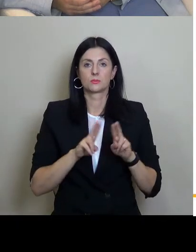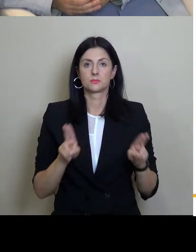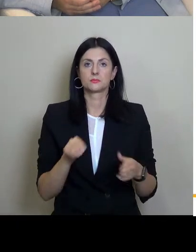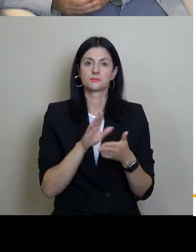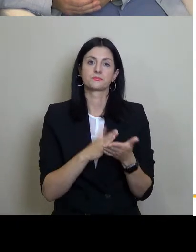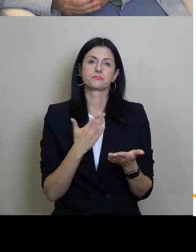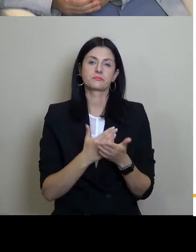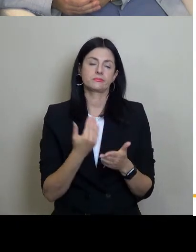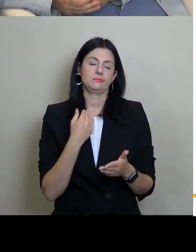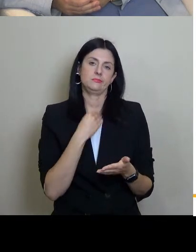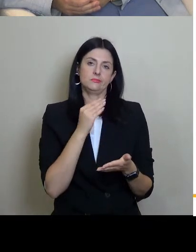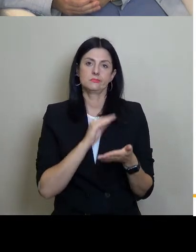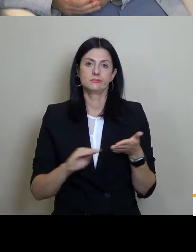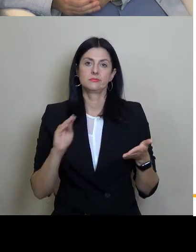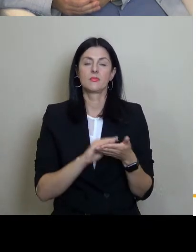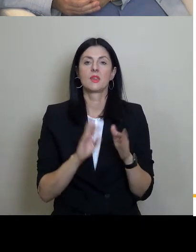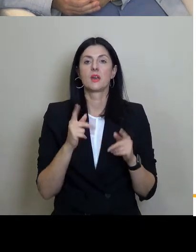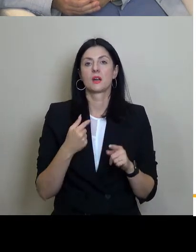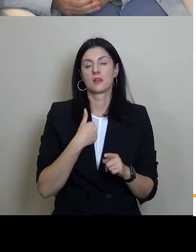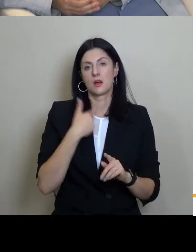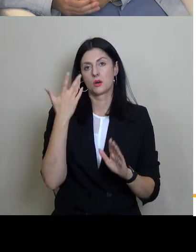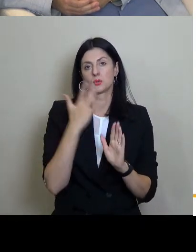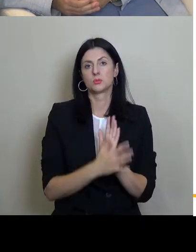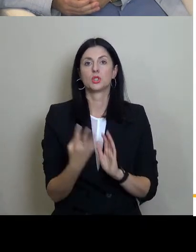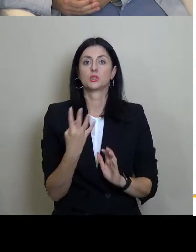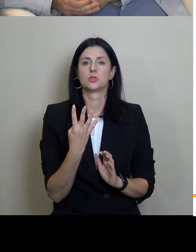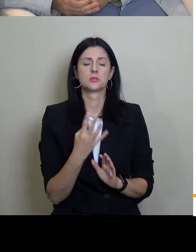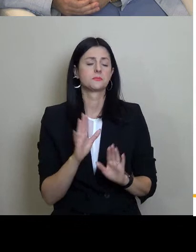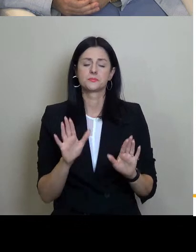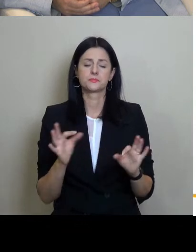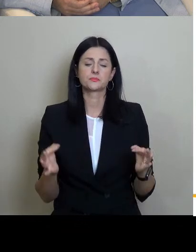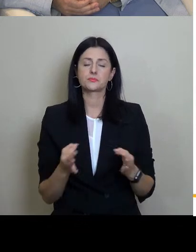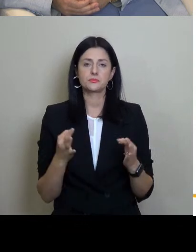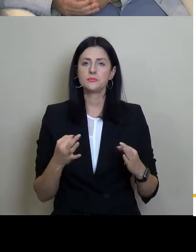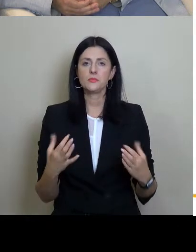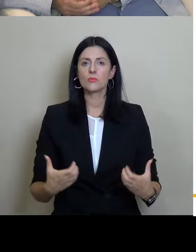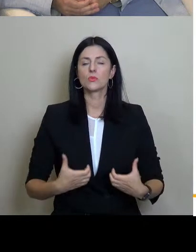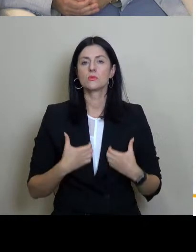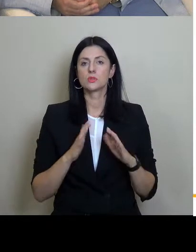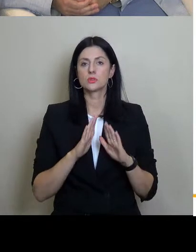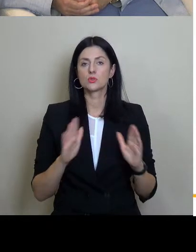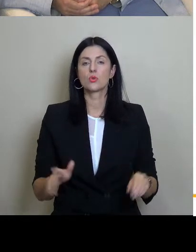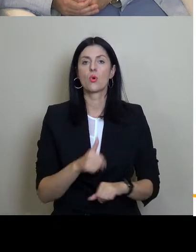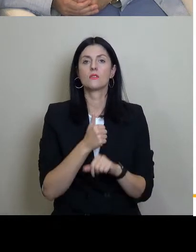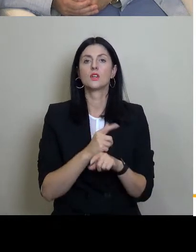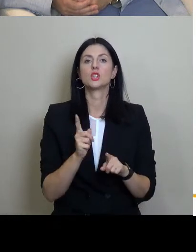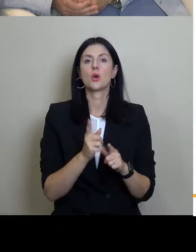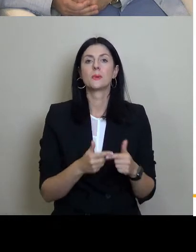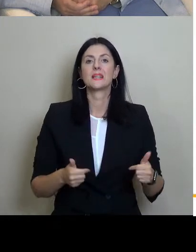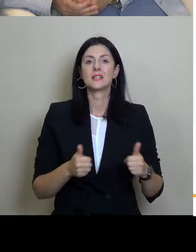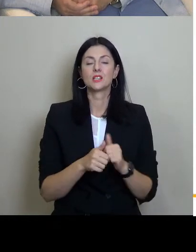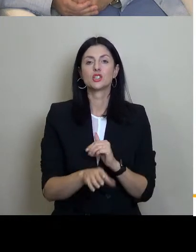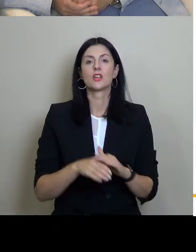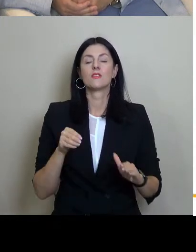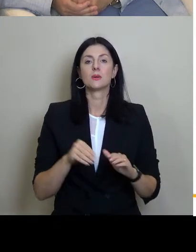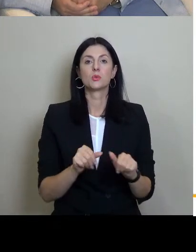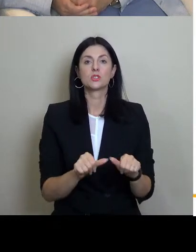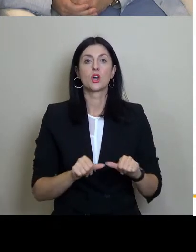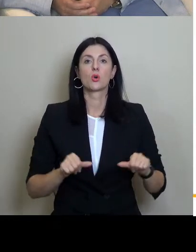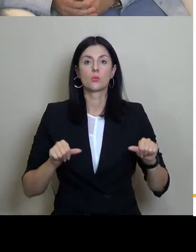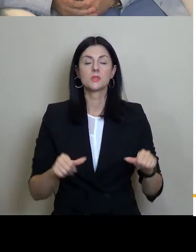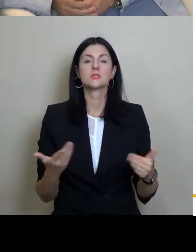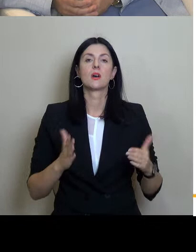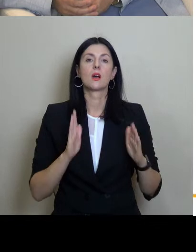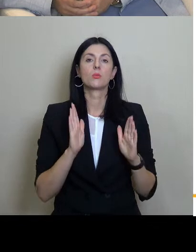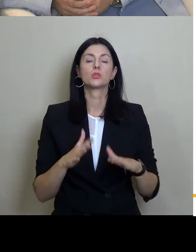to write the index. But if I don't follow the rule, if I write the number the way I would like to, well, it doesn't matter. The most important